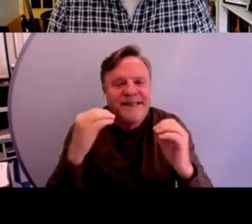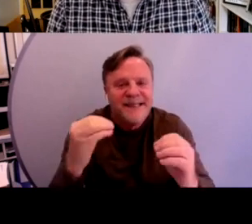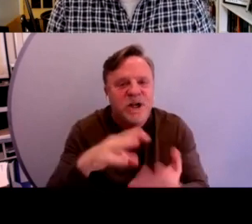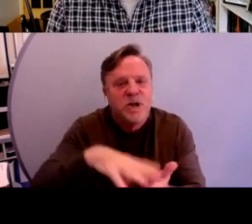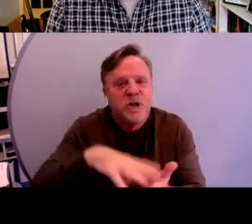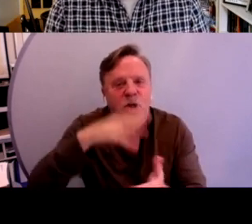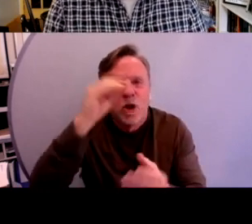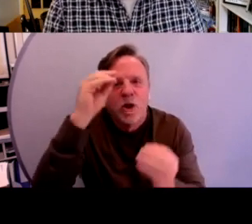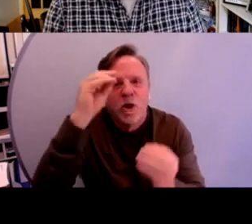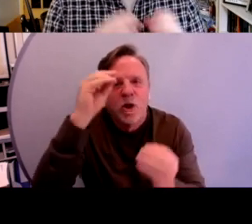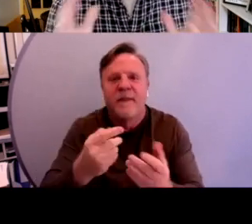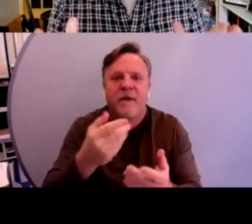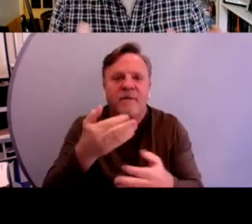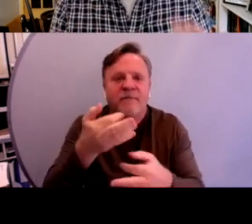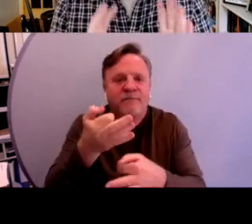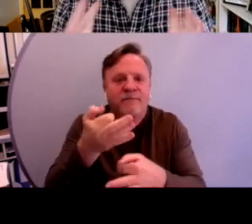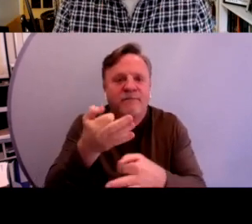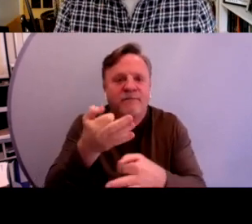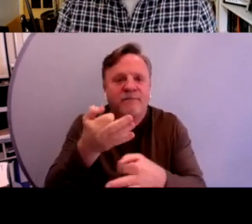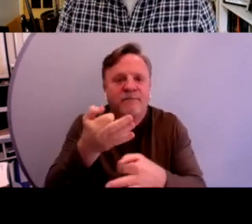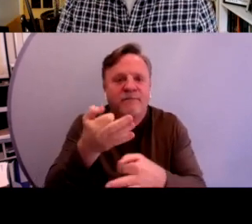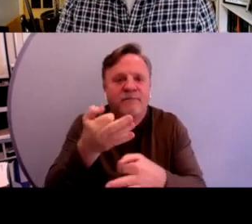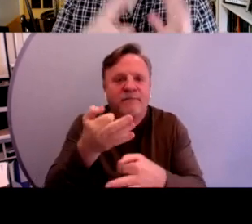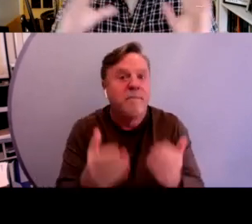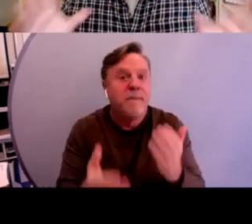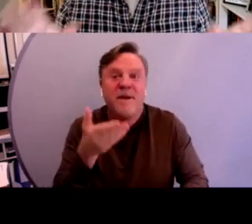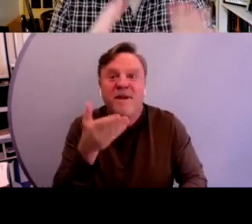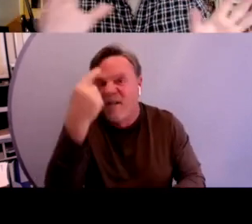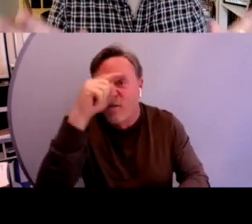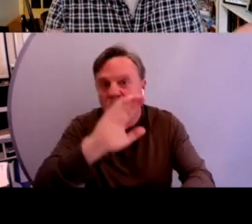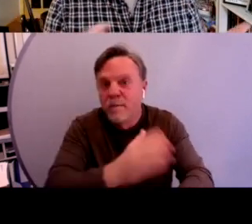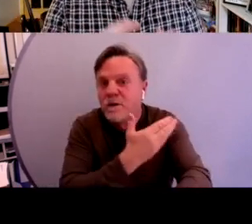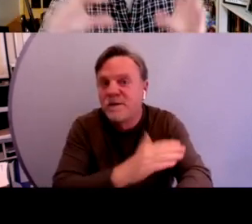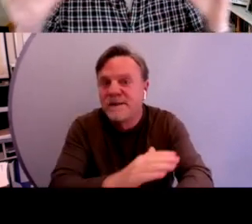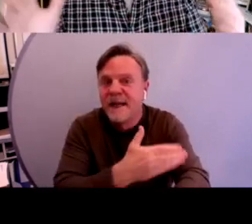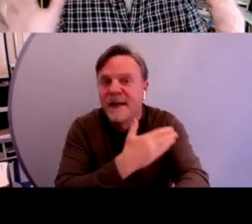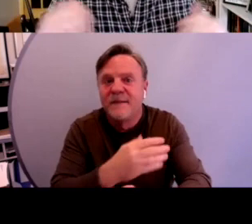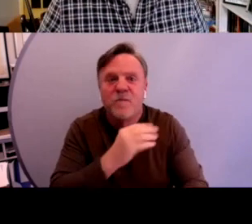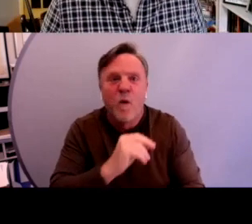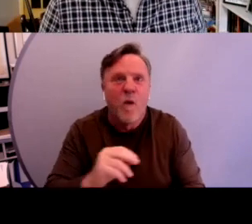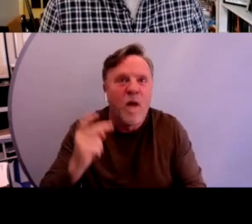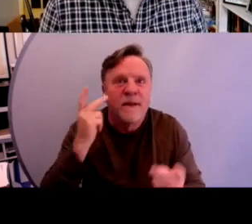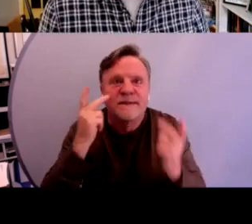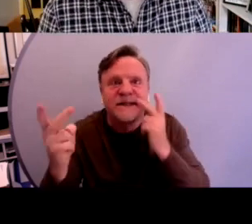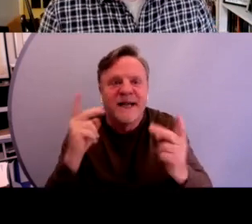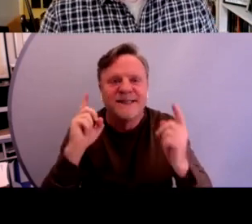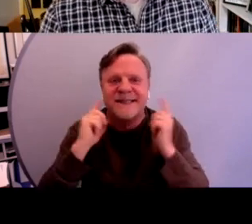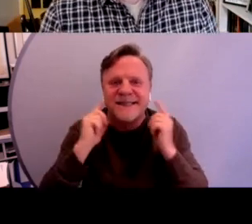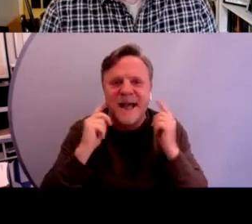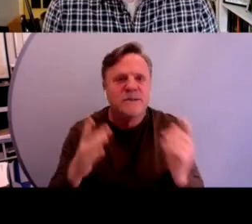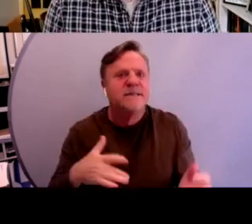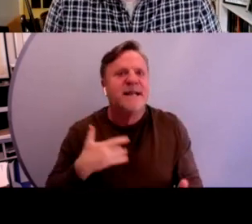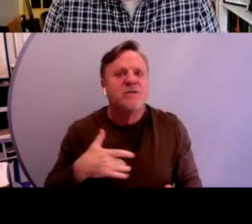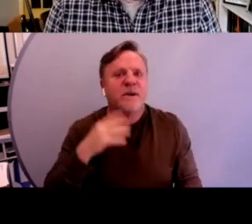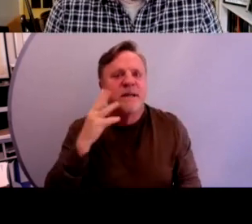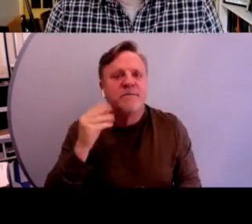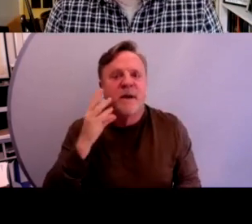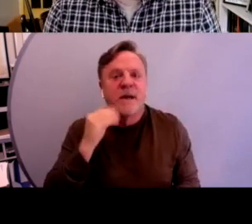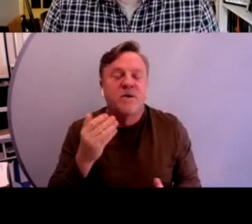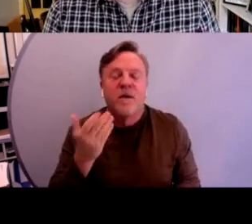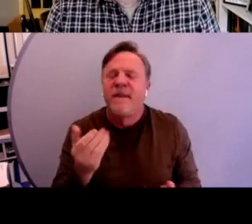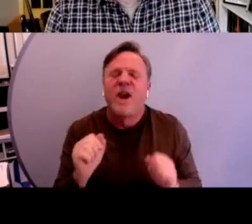and their tradition. Maybe they're there for the music or for the sights and sounds, kind of sensory experience, or they could be there for